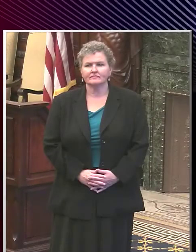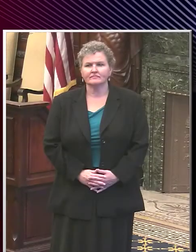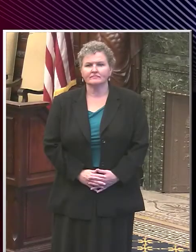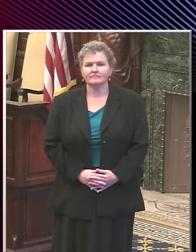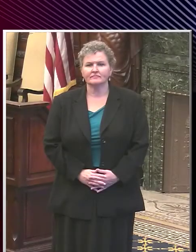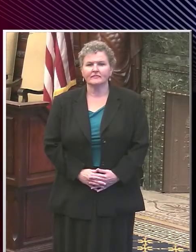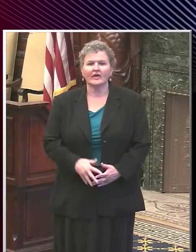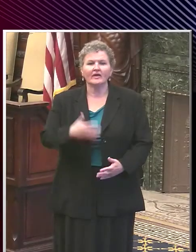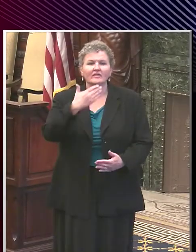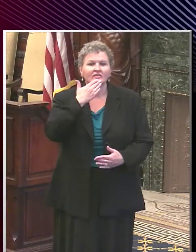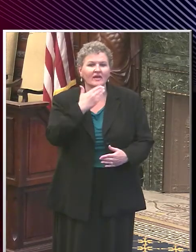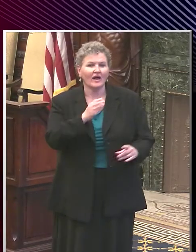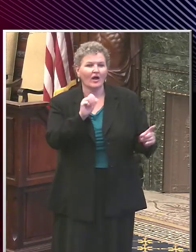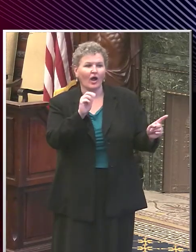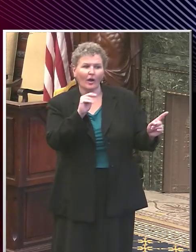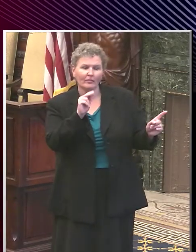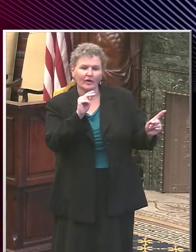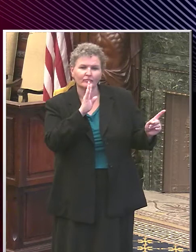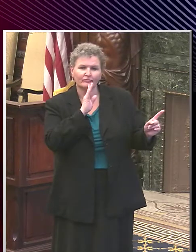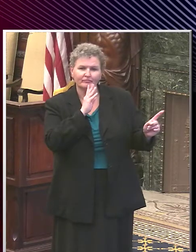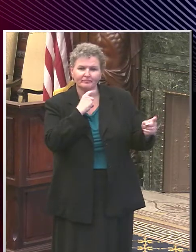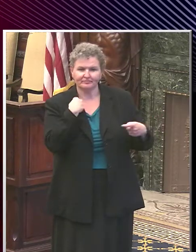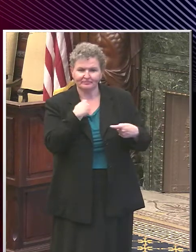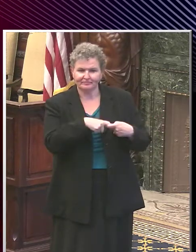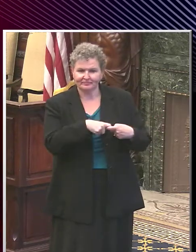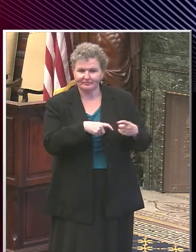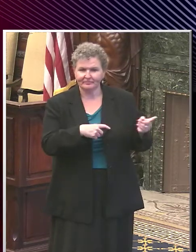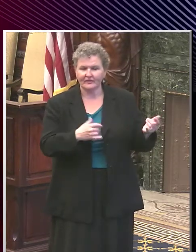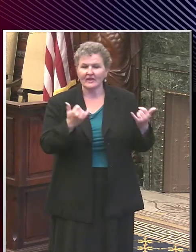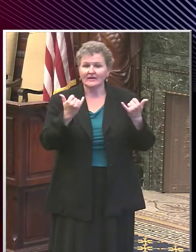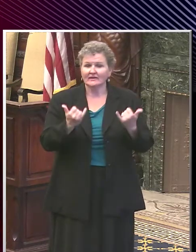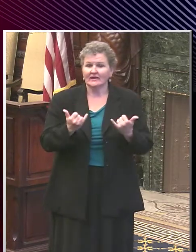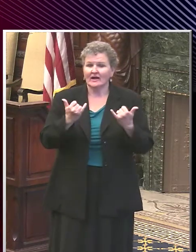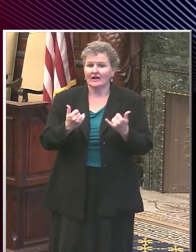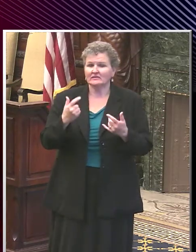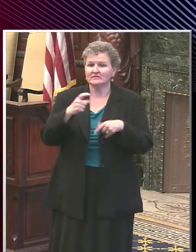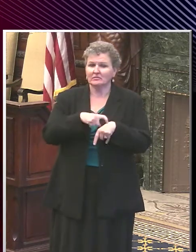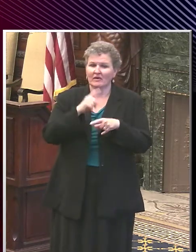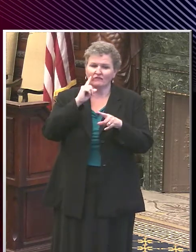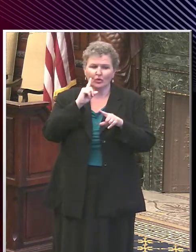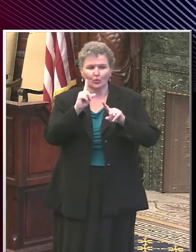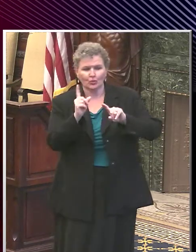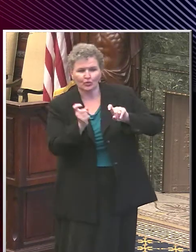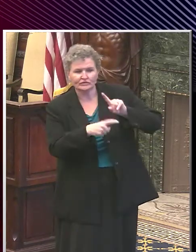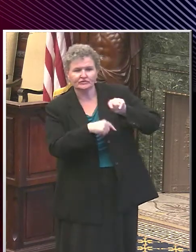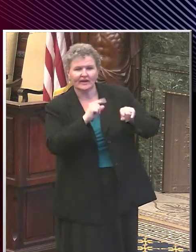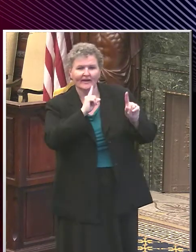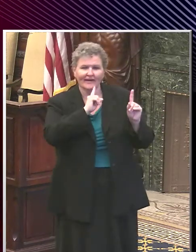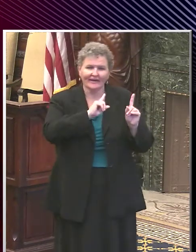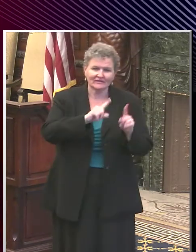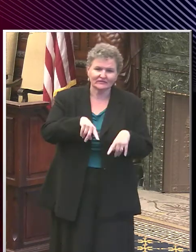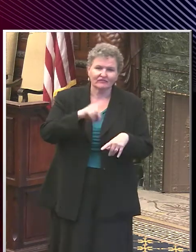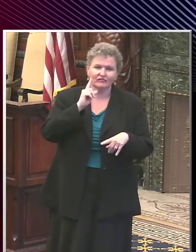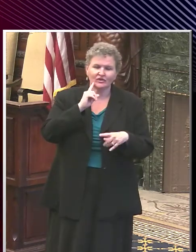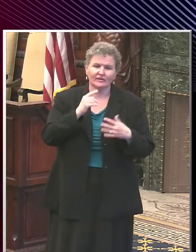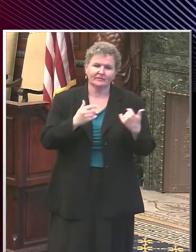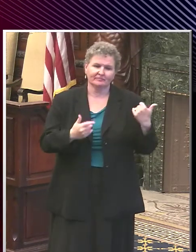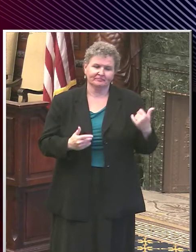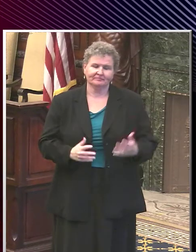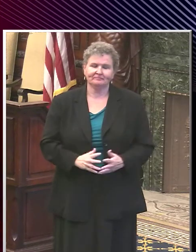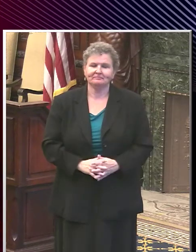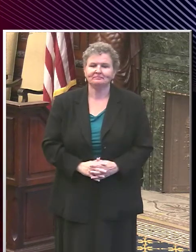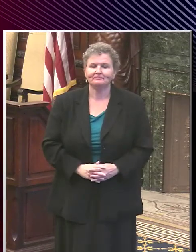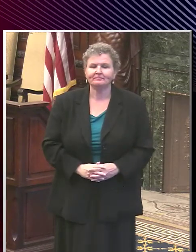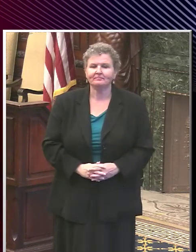Thank you, Armando. And it is now time to go to the Q&A portion for members of the media. Start